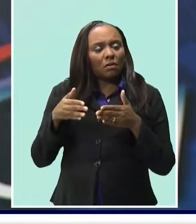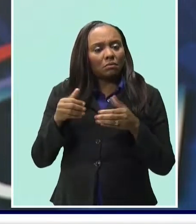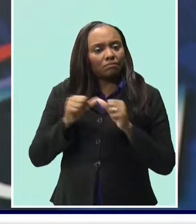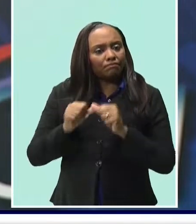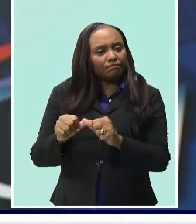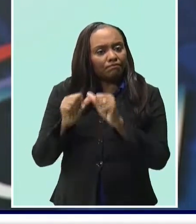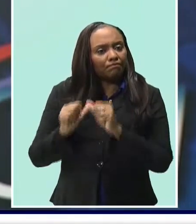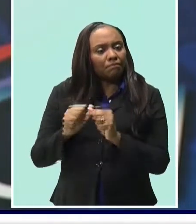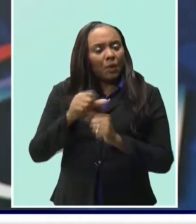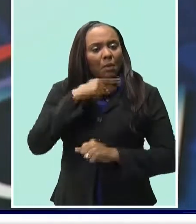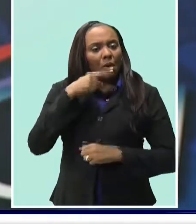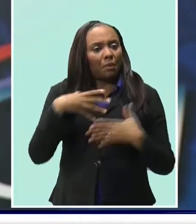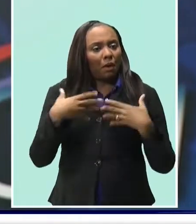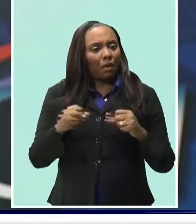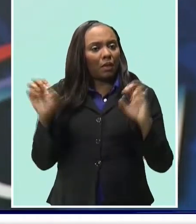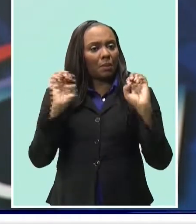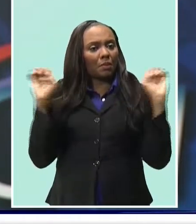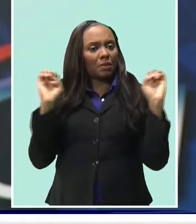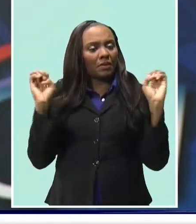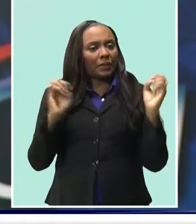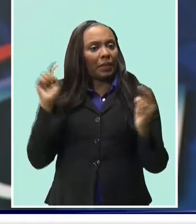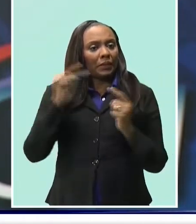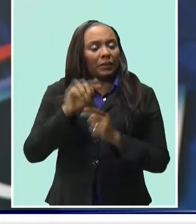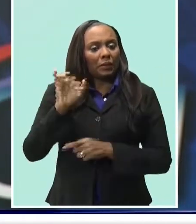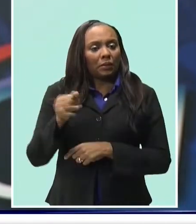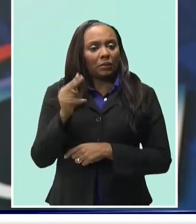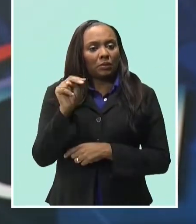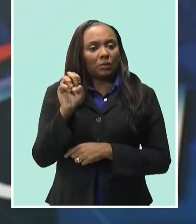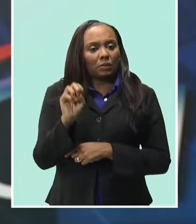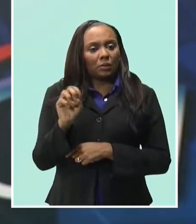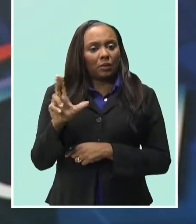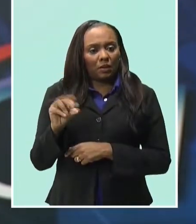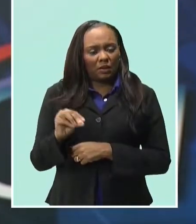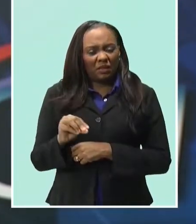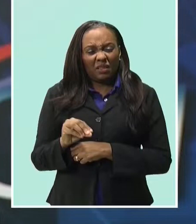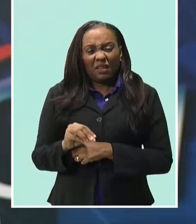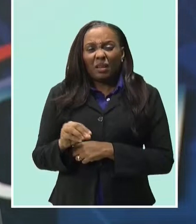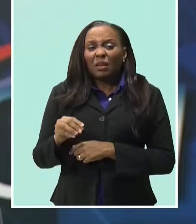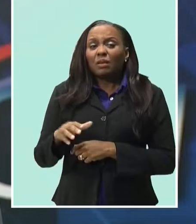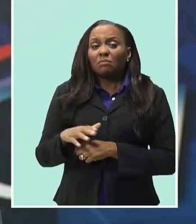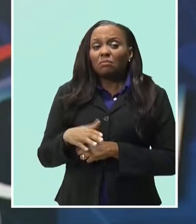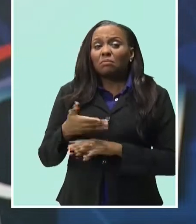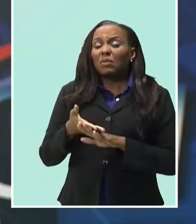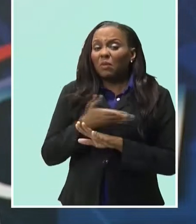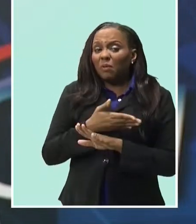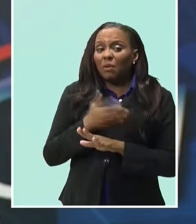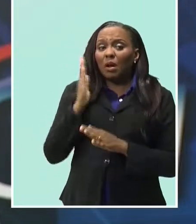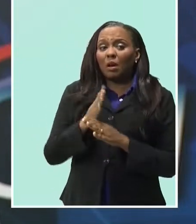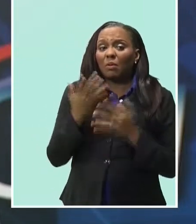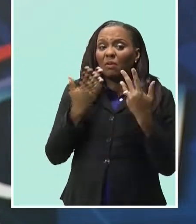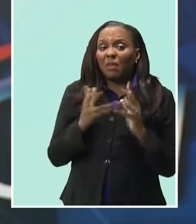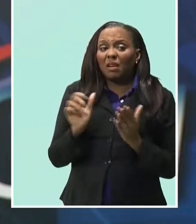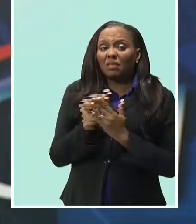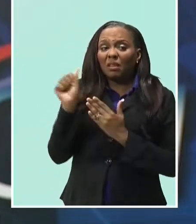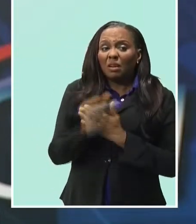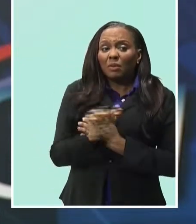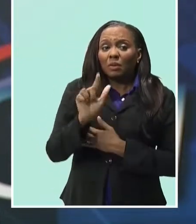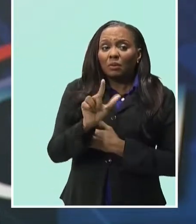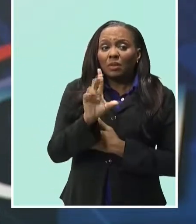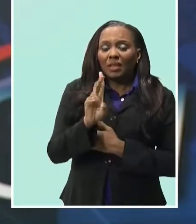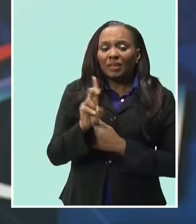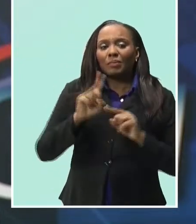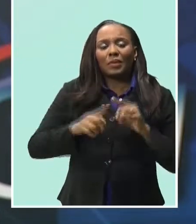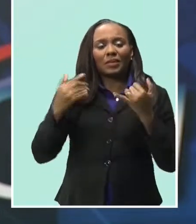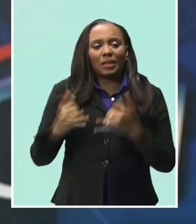June 30th. The public health emergency was initially set to expire on April 27th. Well, to bring us further details on this story and what